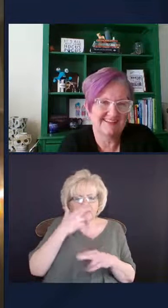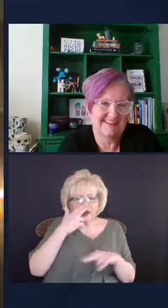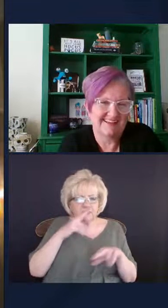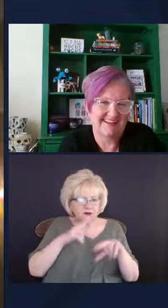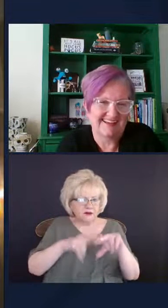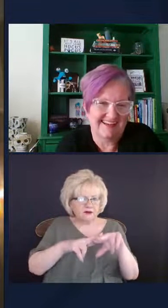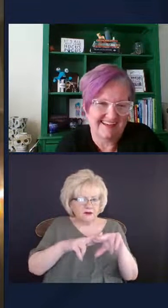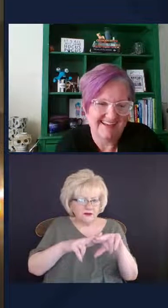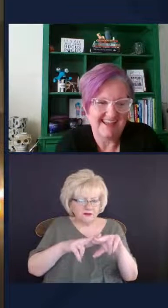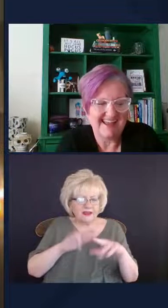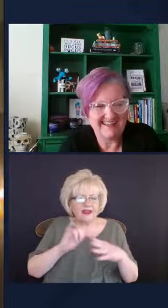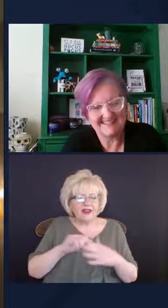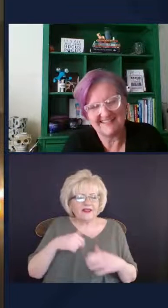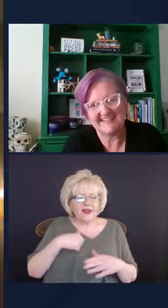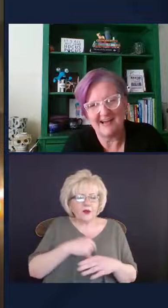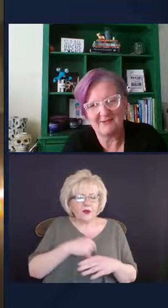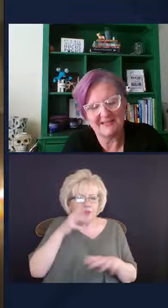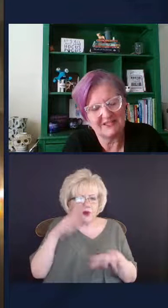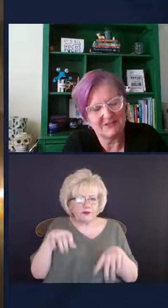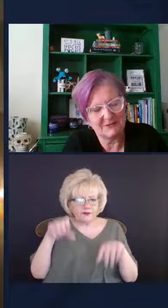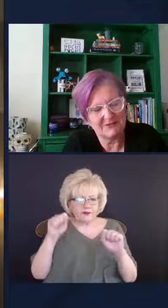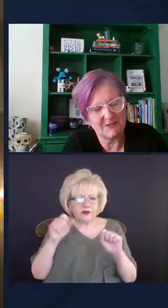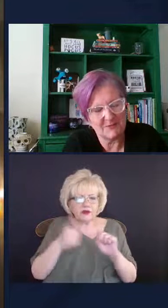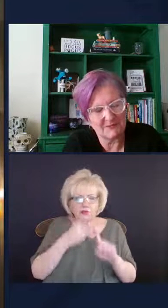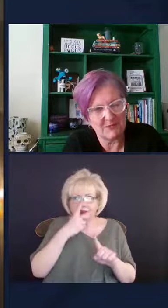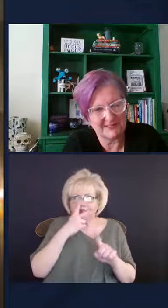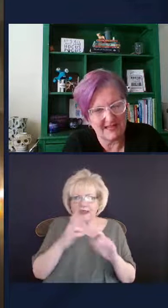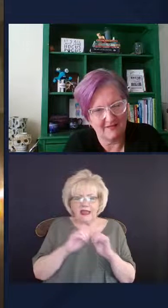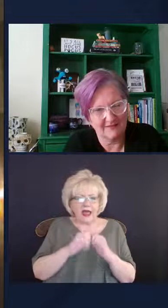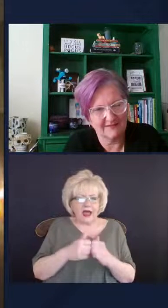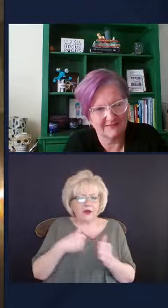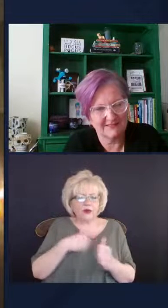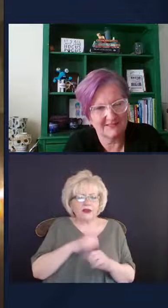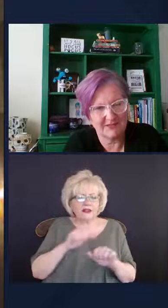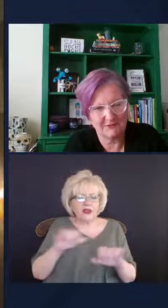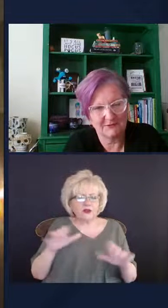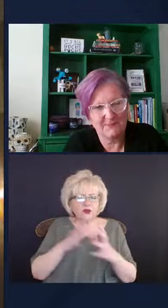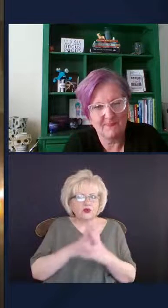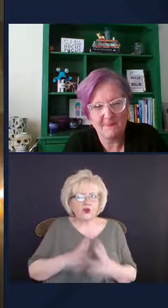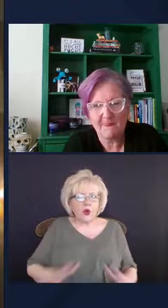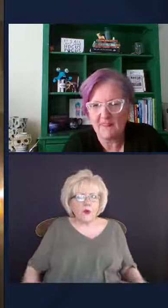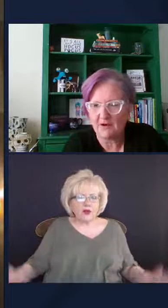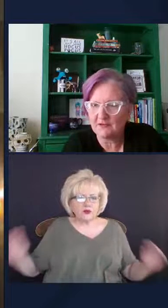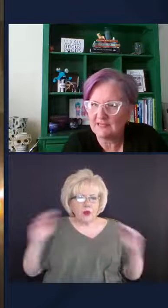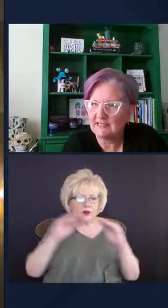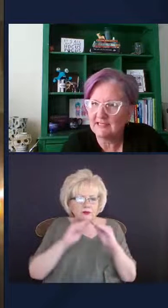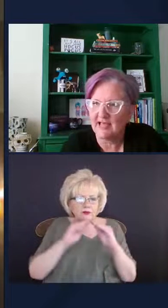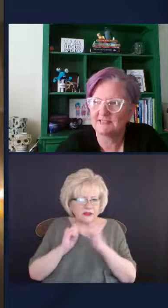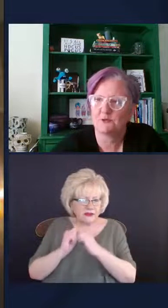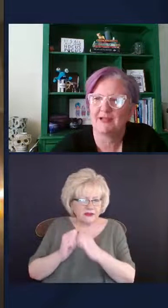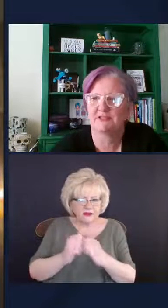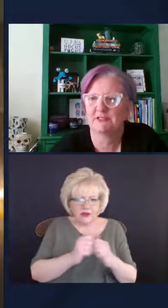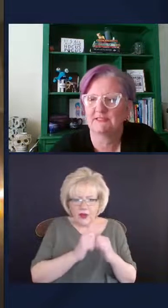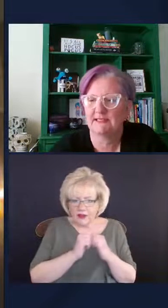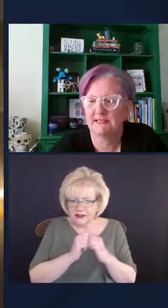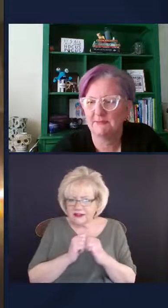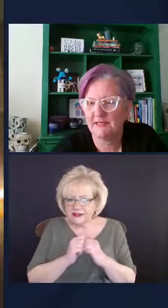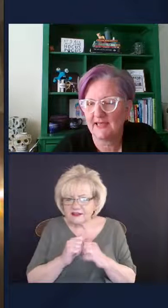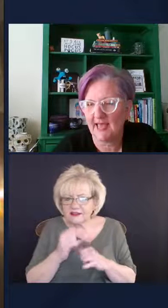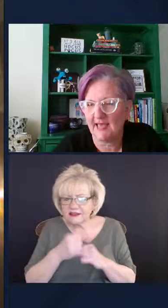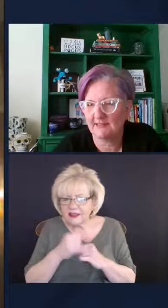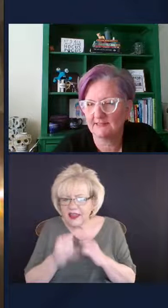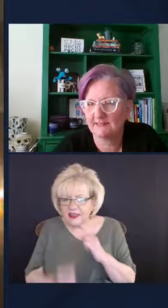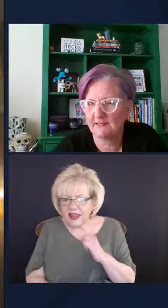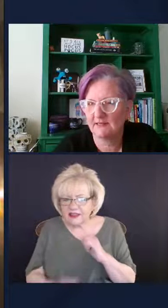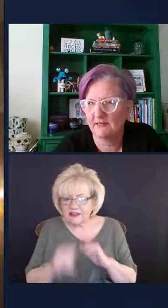on, and seeing how we could do so much more together. So, are Yeah. there any last questions that